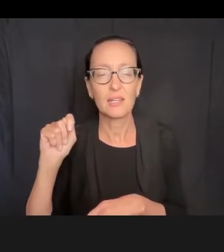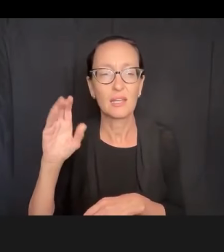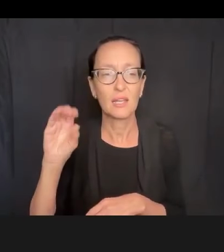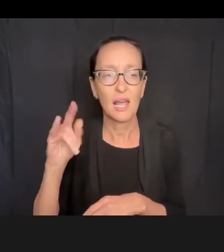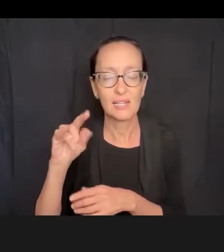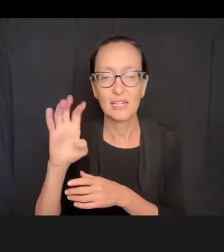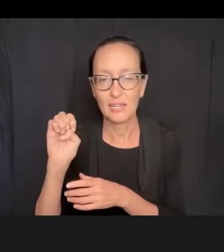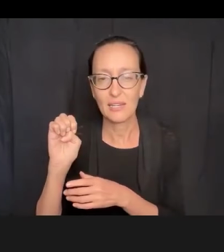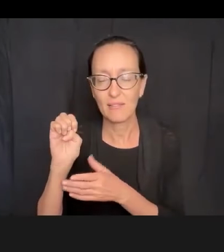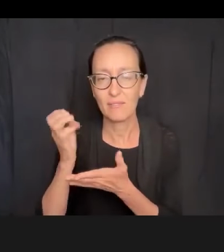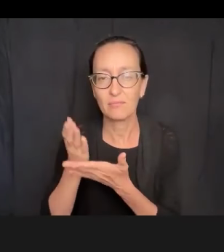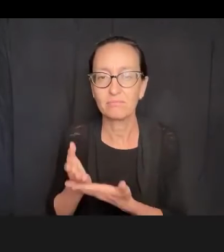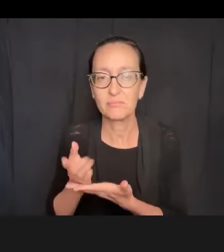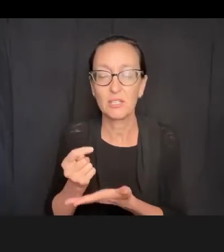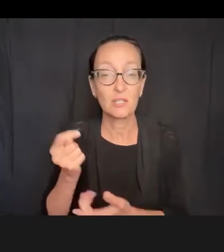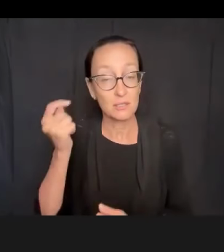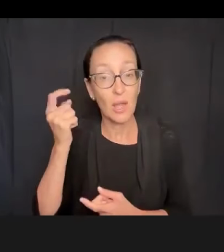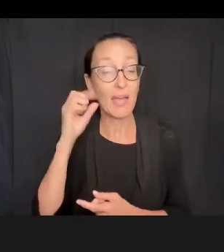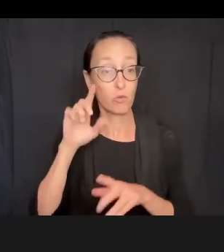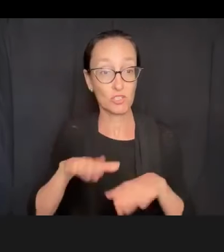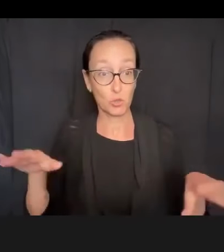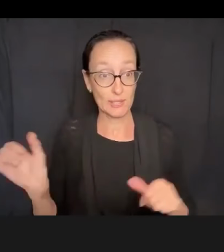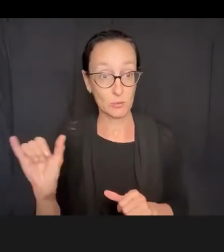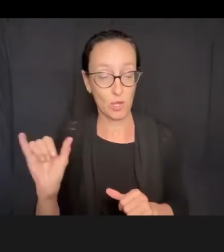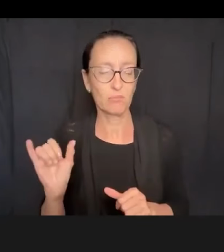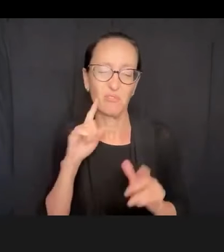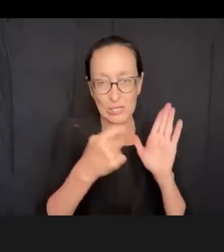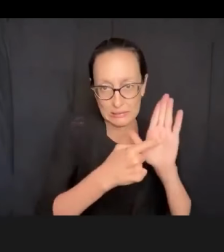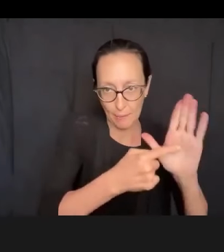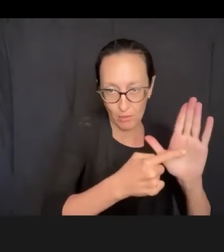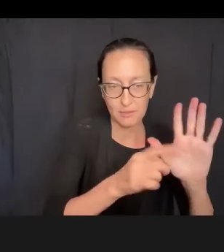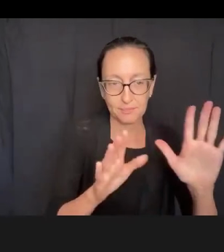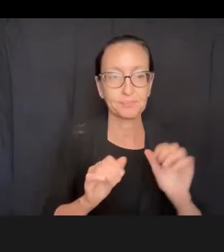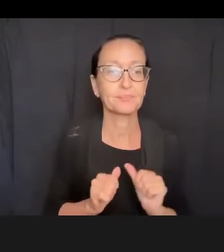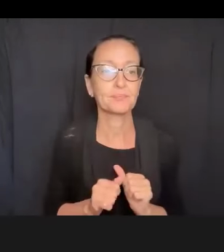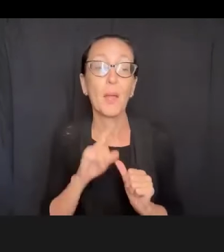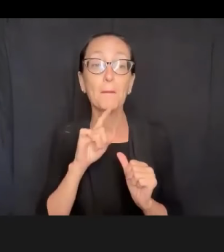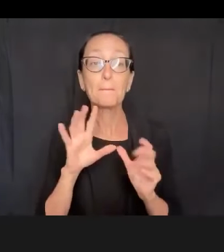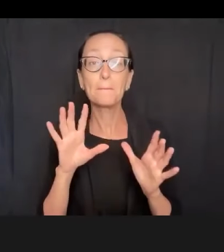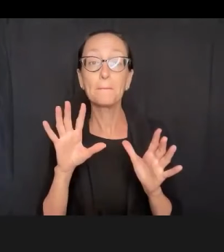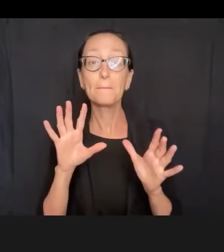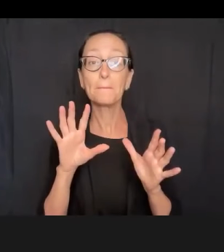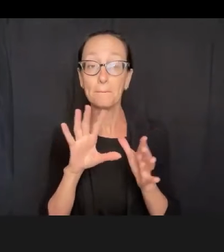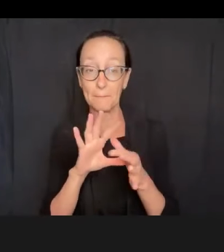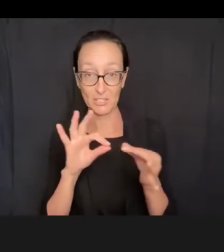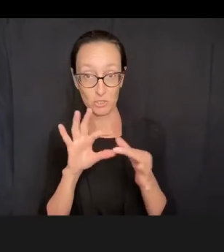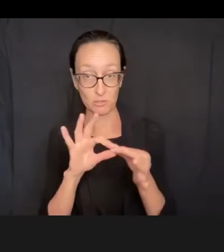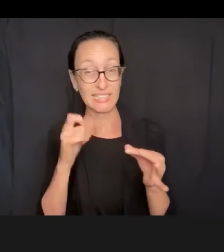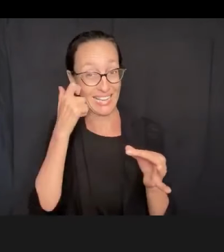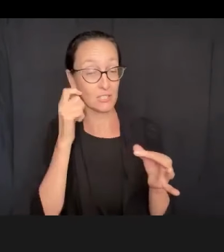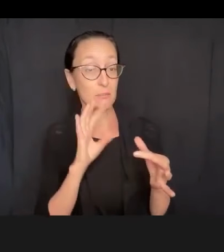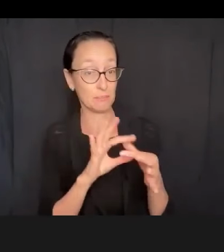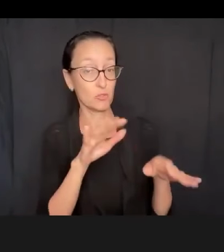children, some examples. I do want to mention that there is also those are trauma-focused